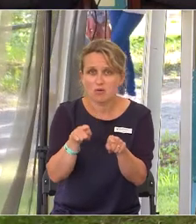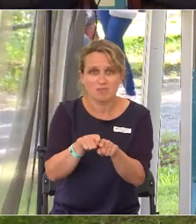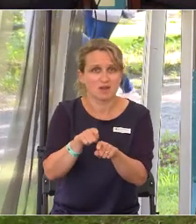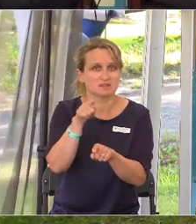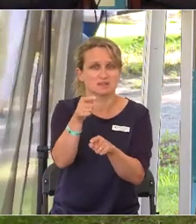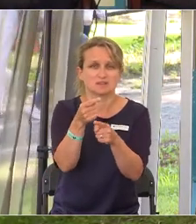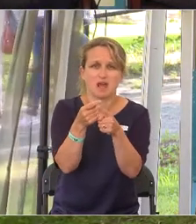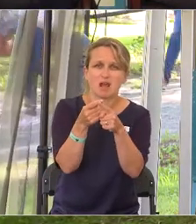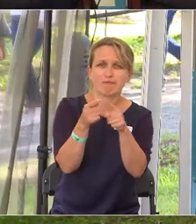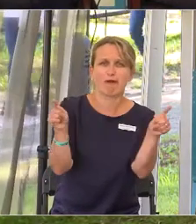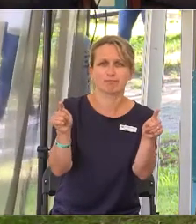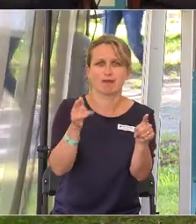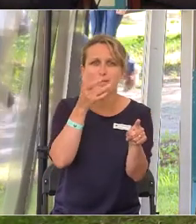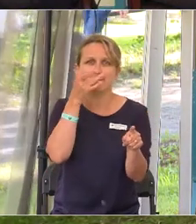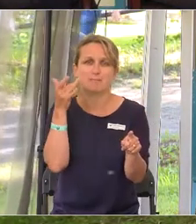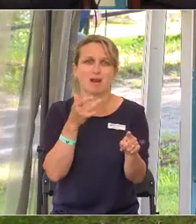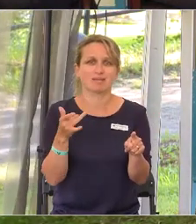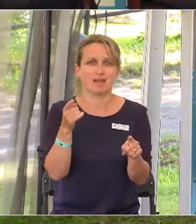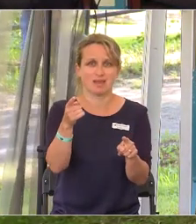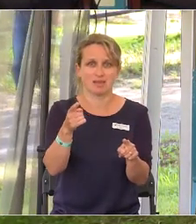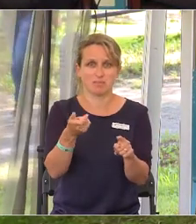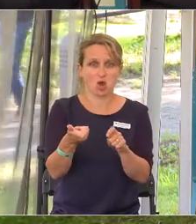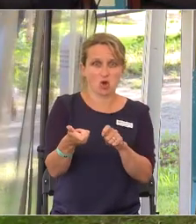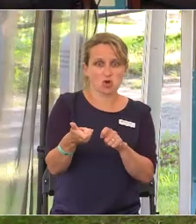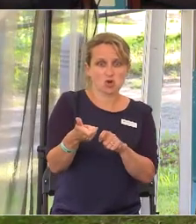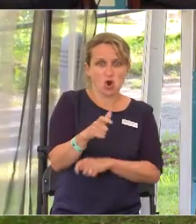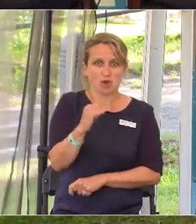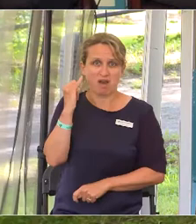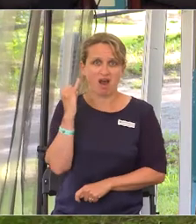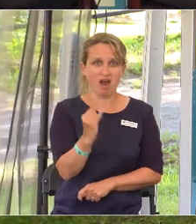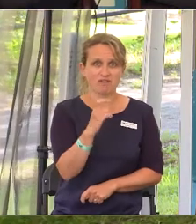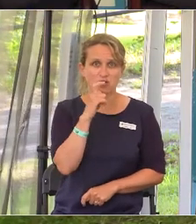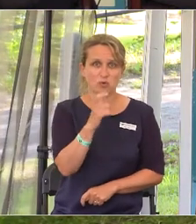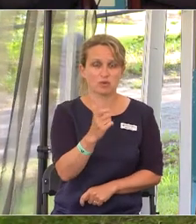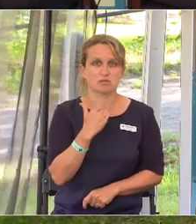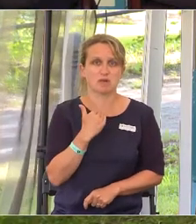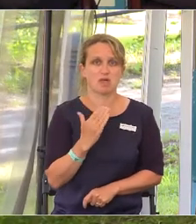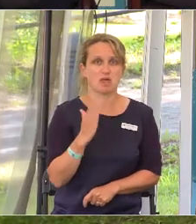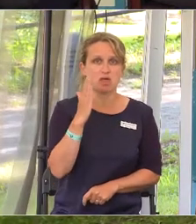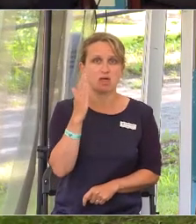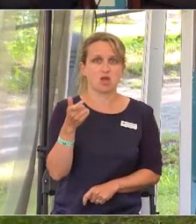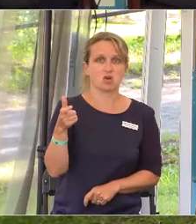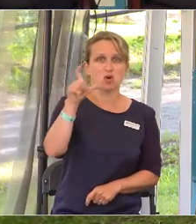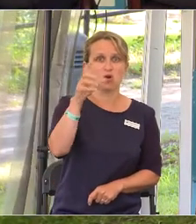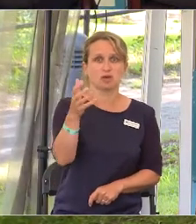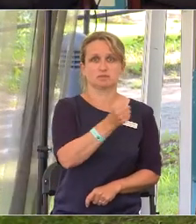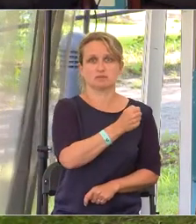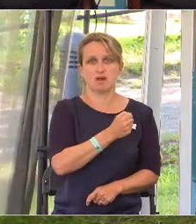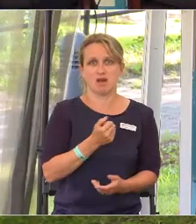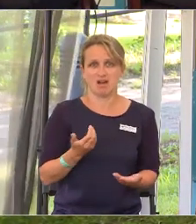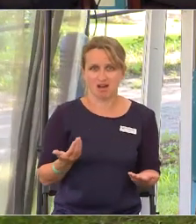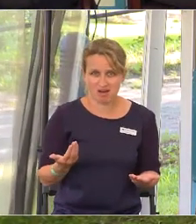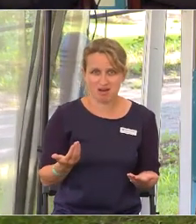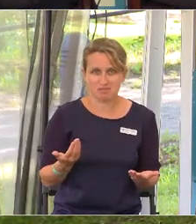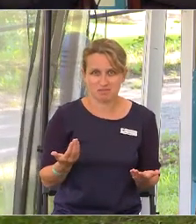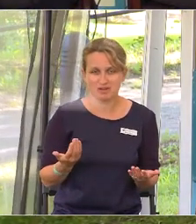that parties. The meaner you are, the more votes you get. So misogyny, racism, all